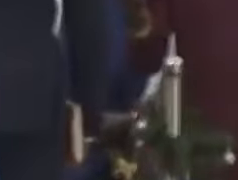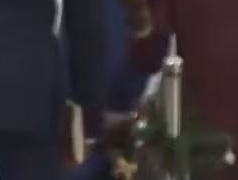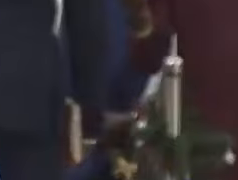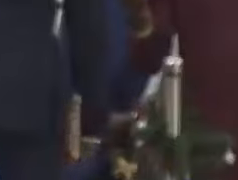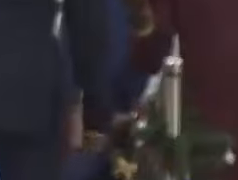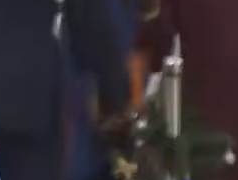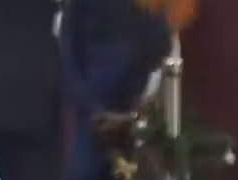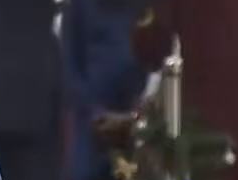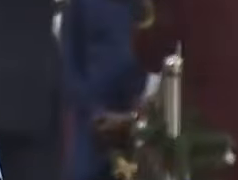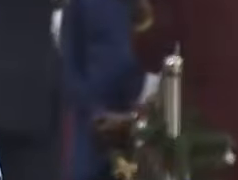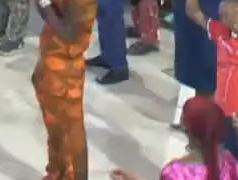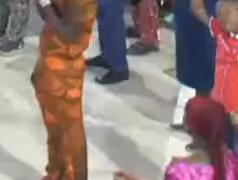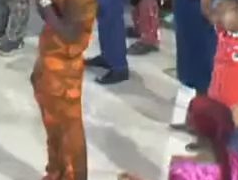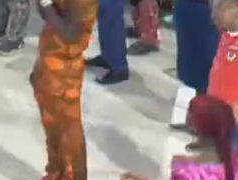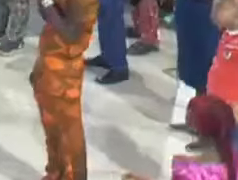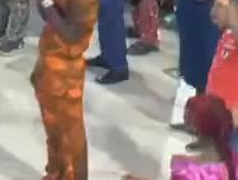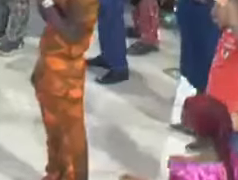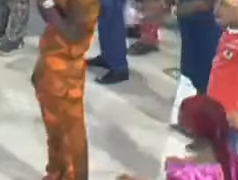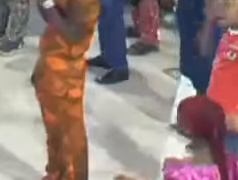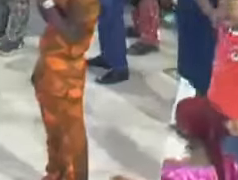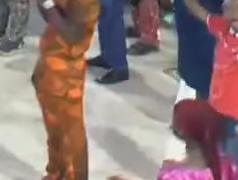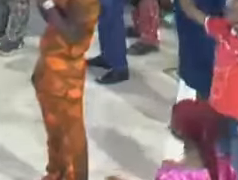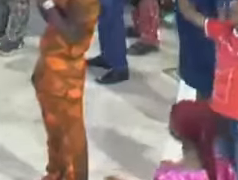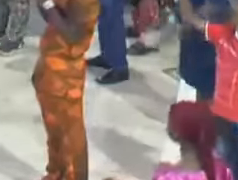Your tomorrow will be all right.